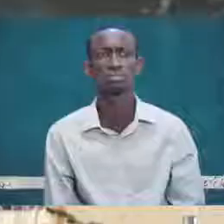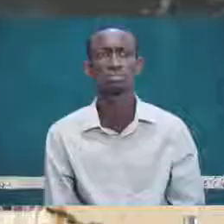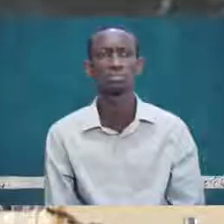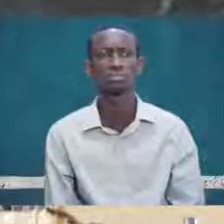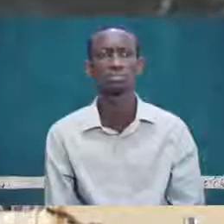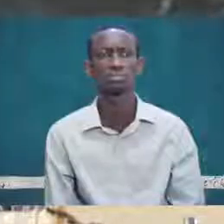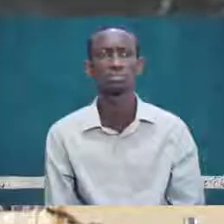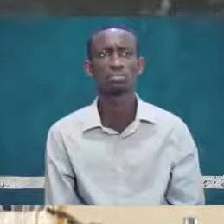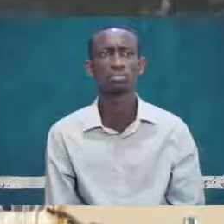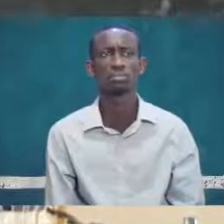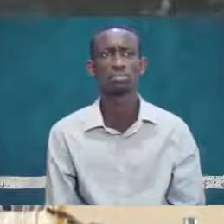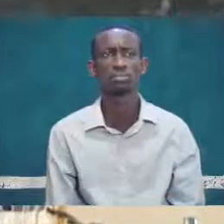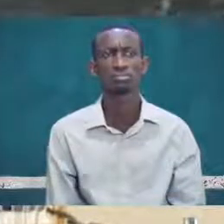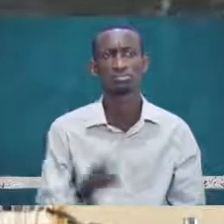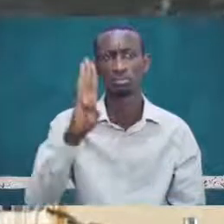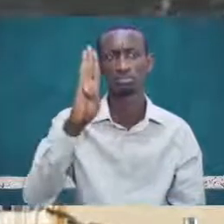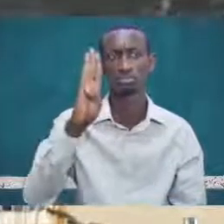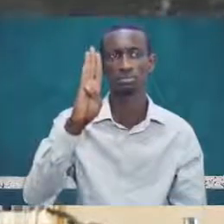nitrate.